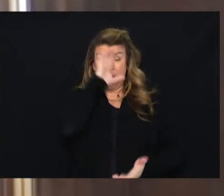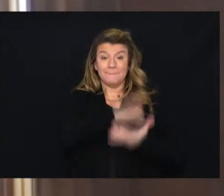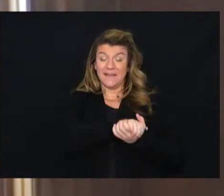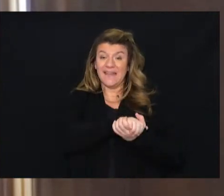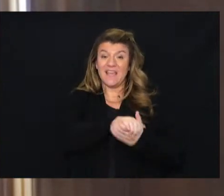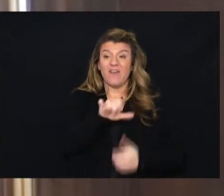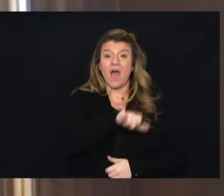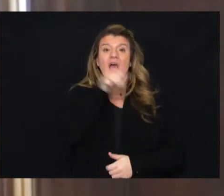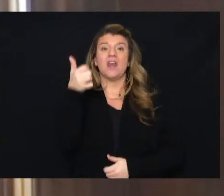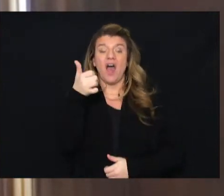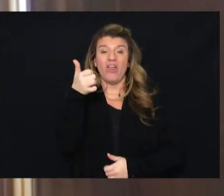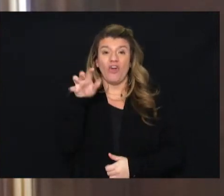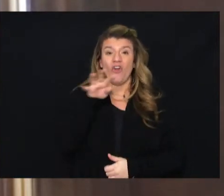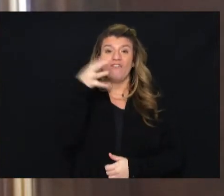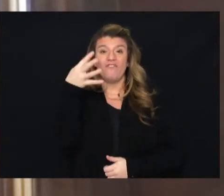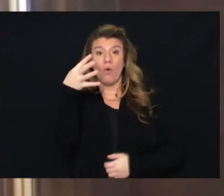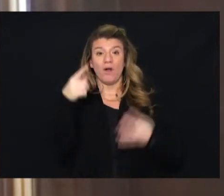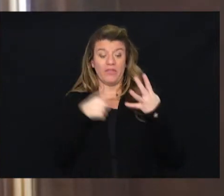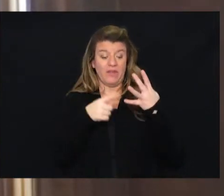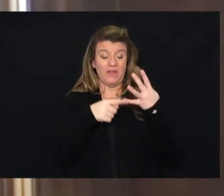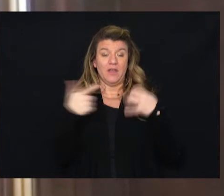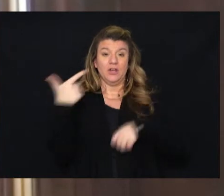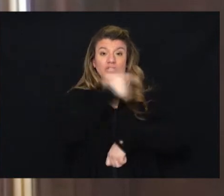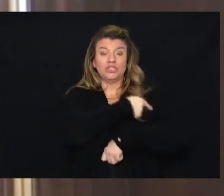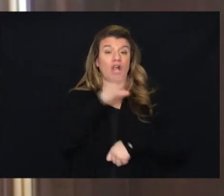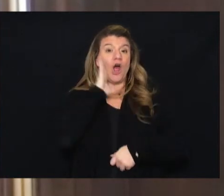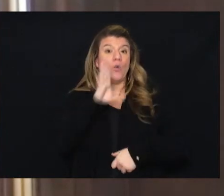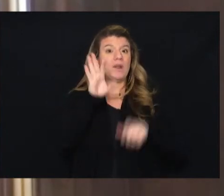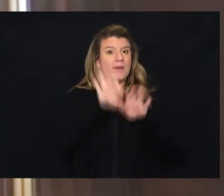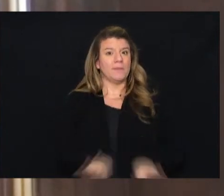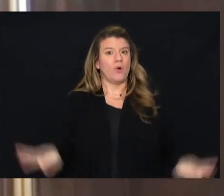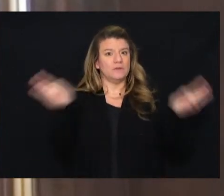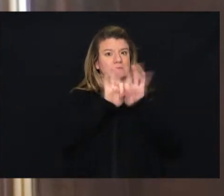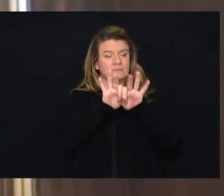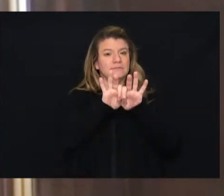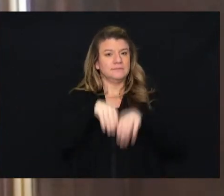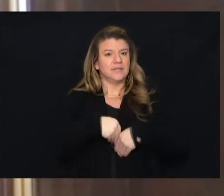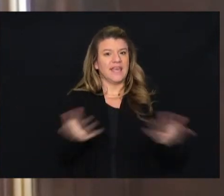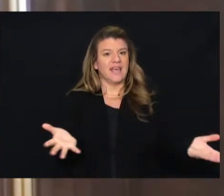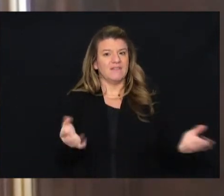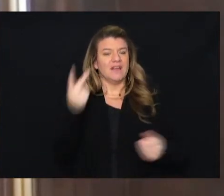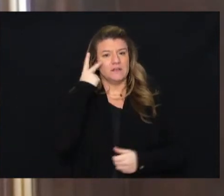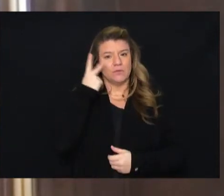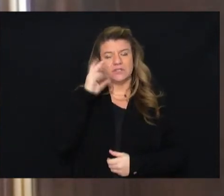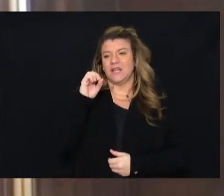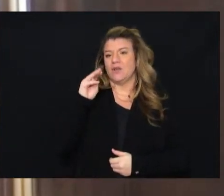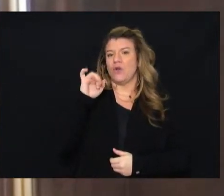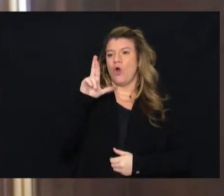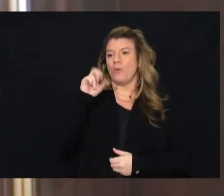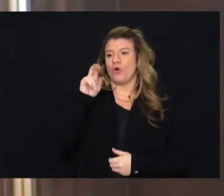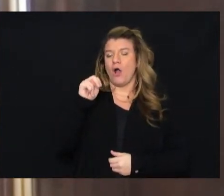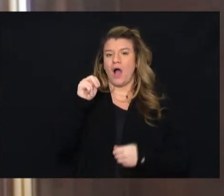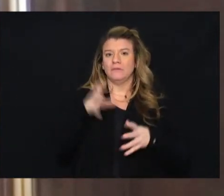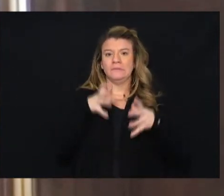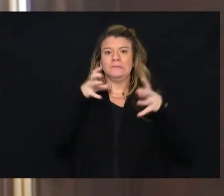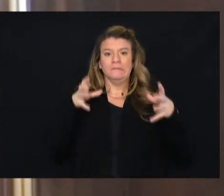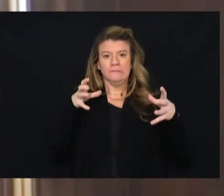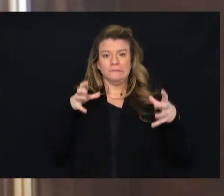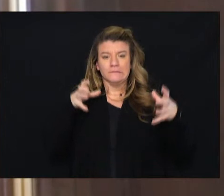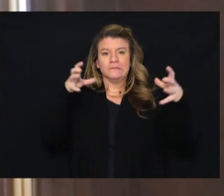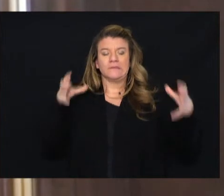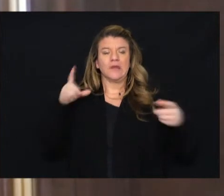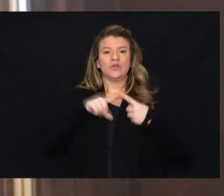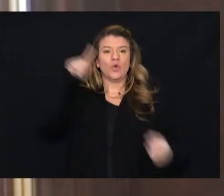another booster dose would have been very important to give as we were seeing our Omicron cases grow, to try to reduce